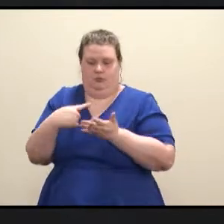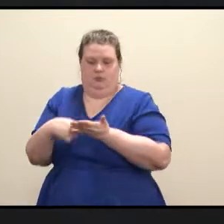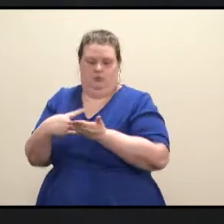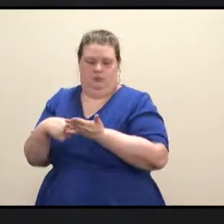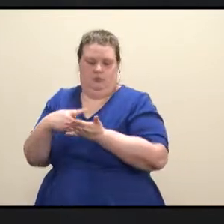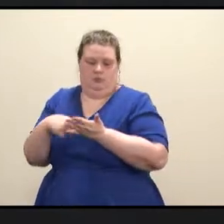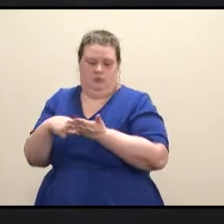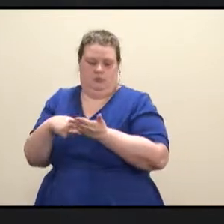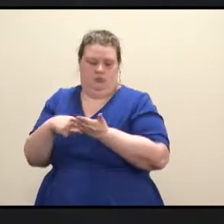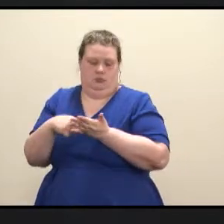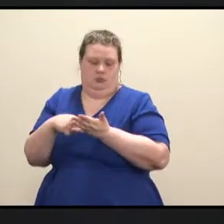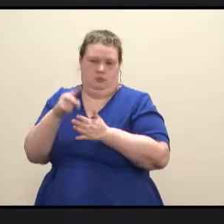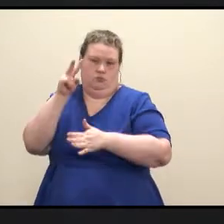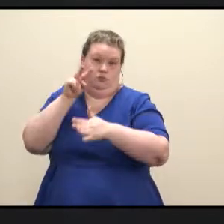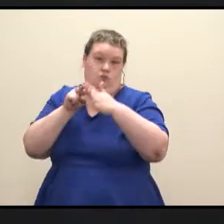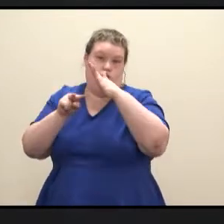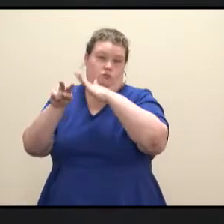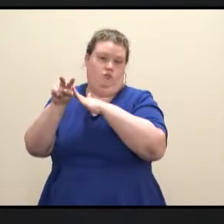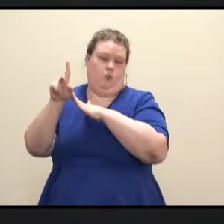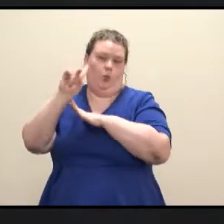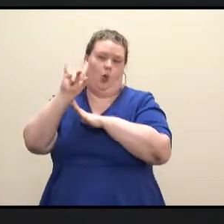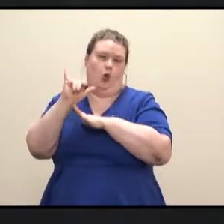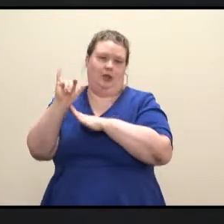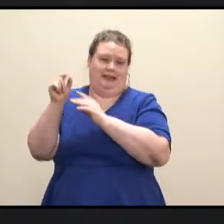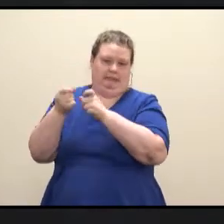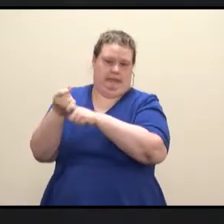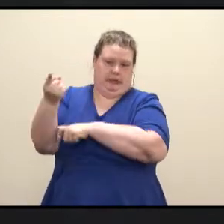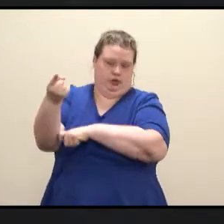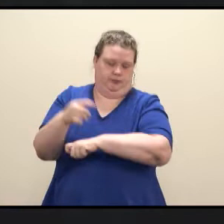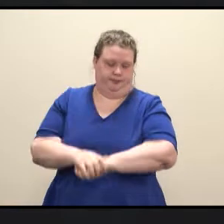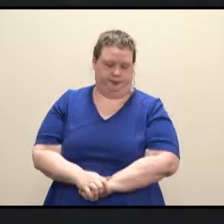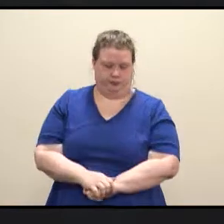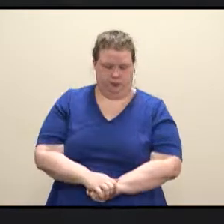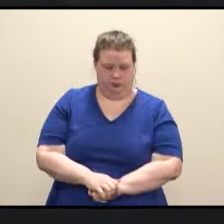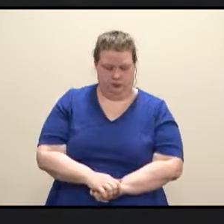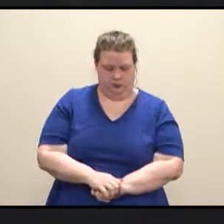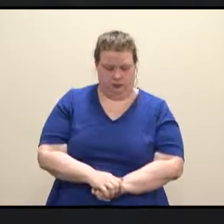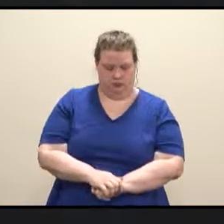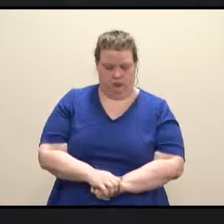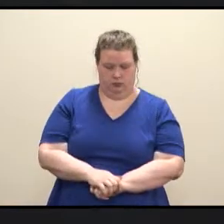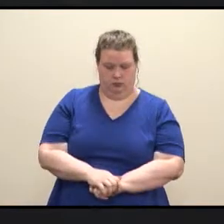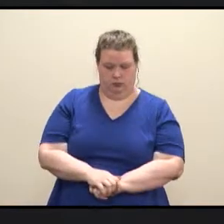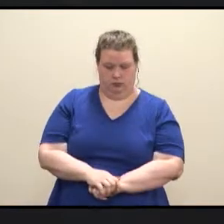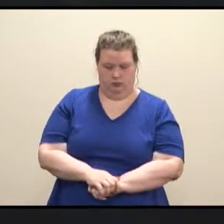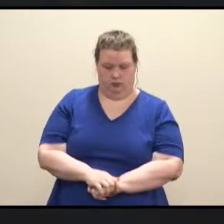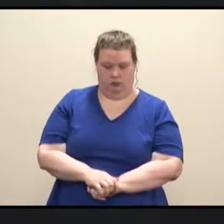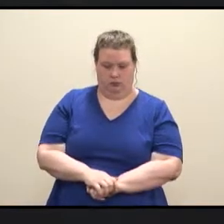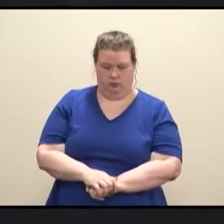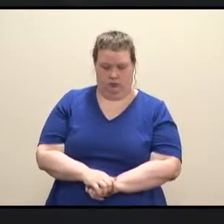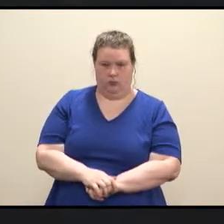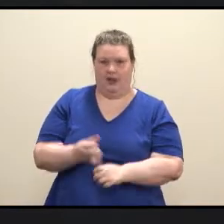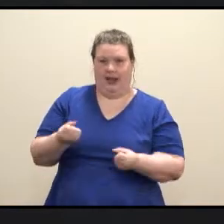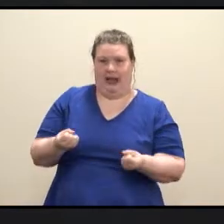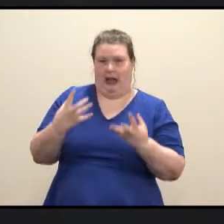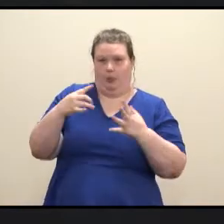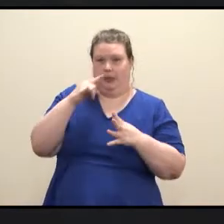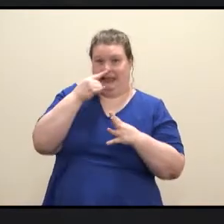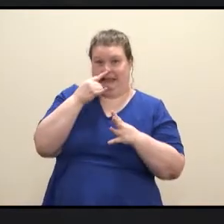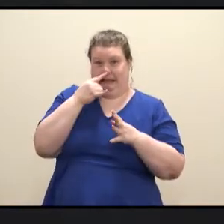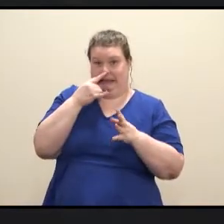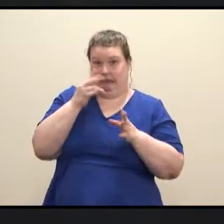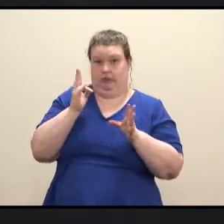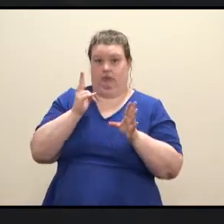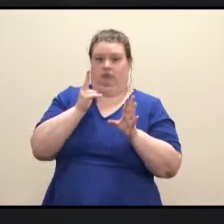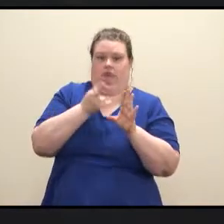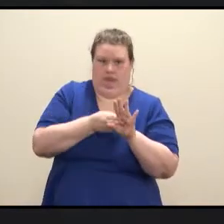at what the base budget looks for next year. So we're going to start with enrollment. We've talked about that a little bit. We've talked a little bit